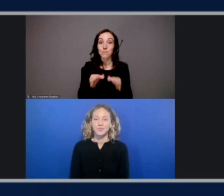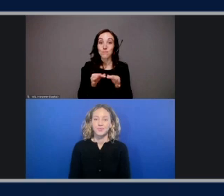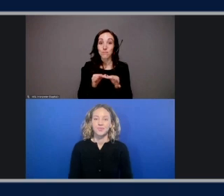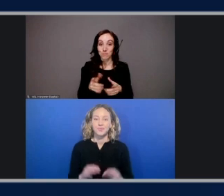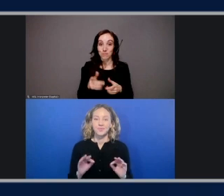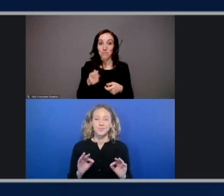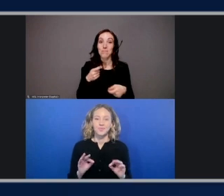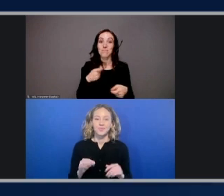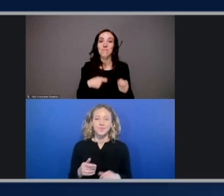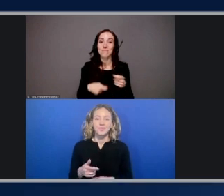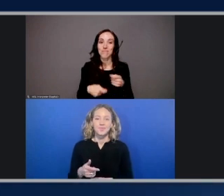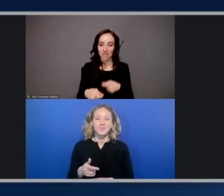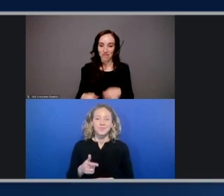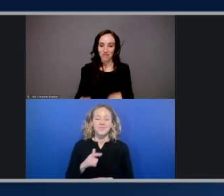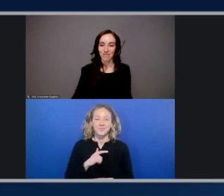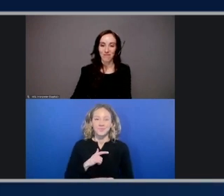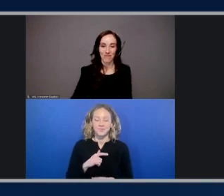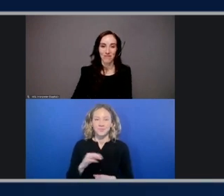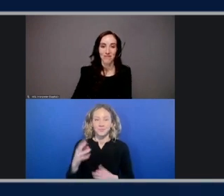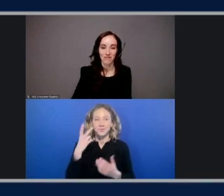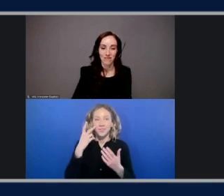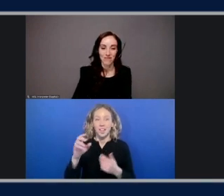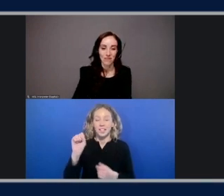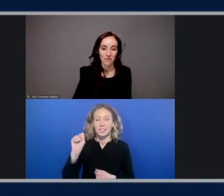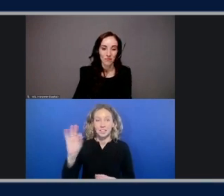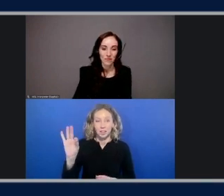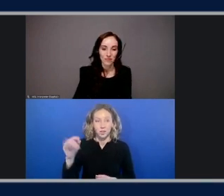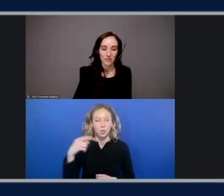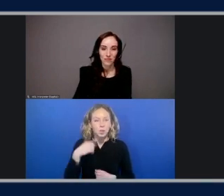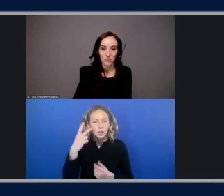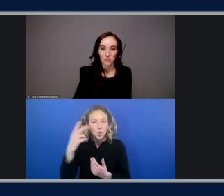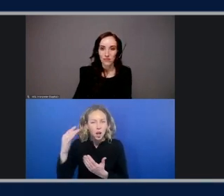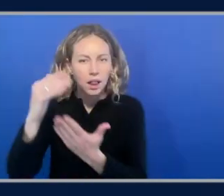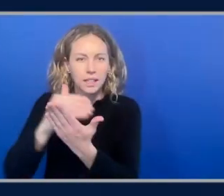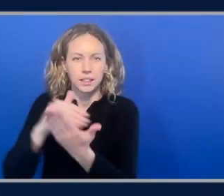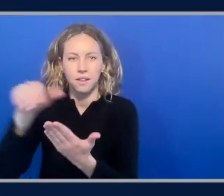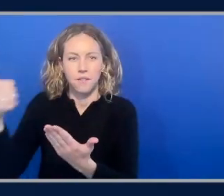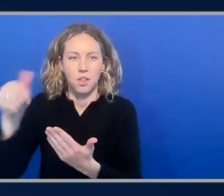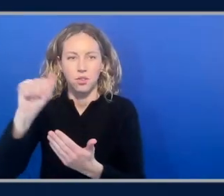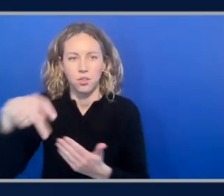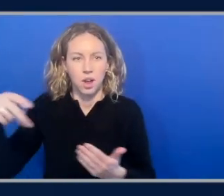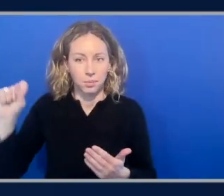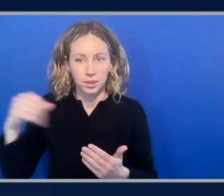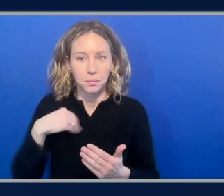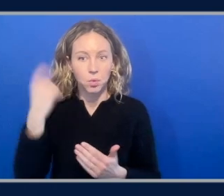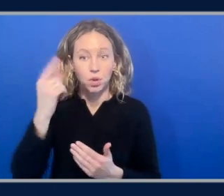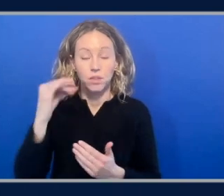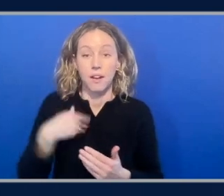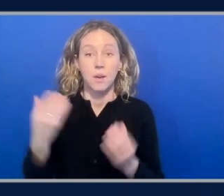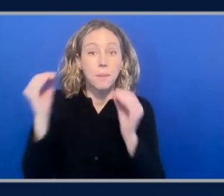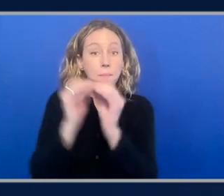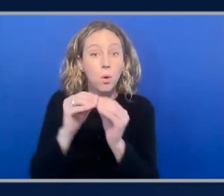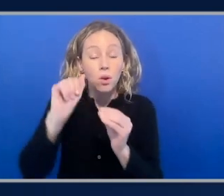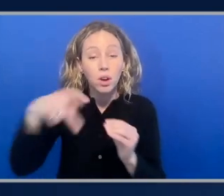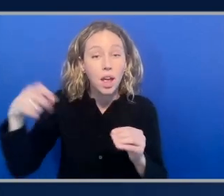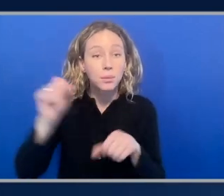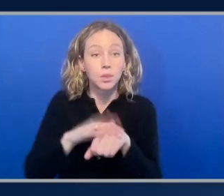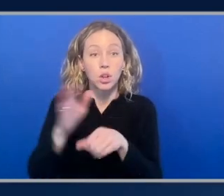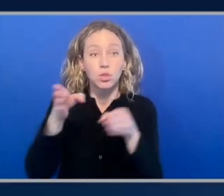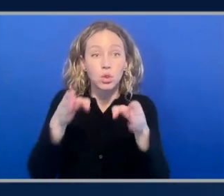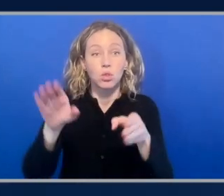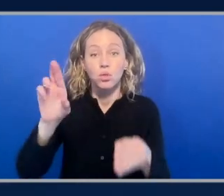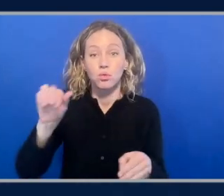saw Salesforce. Presumably, when you showed a list of other applications, now are there more applications on the roadmap, or do you intend to come up